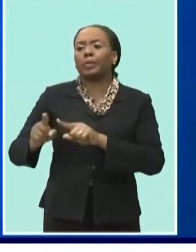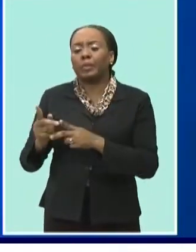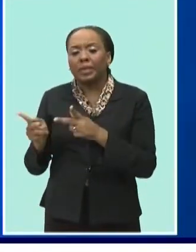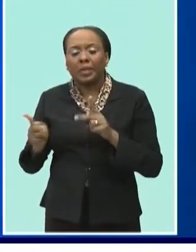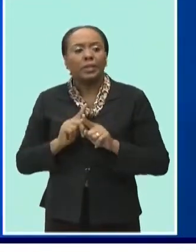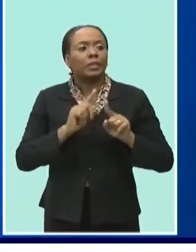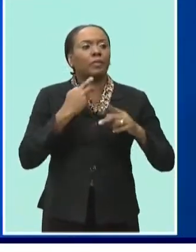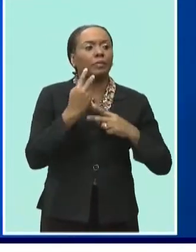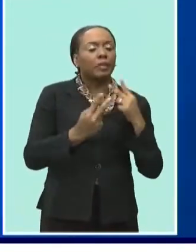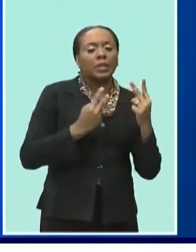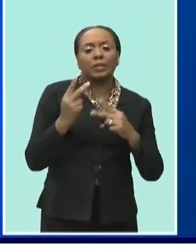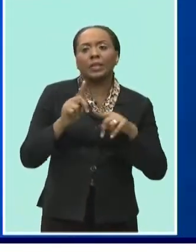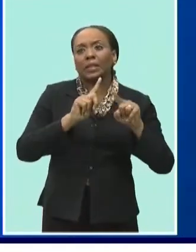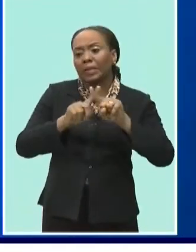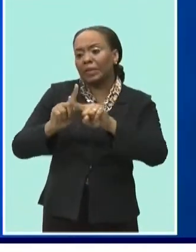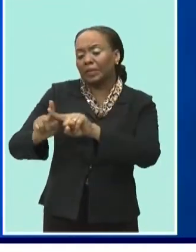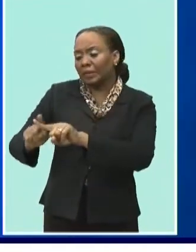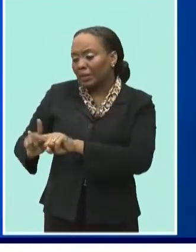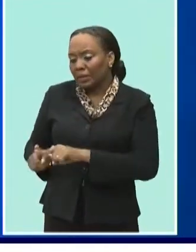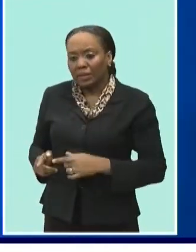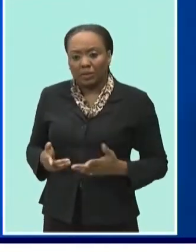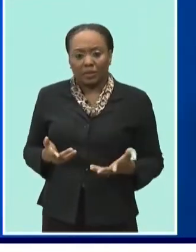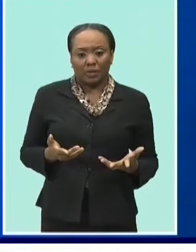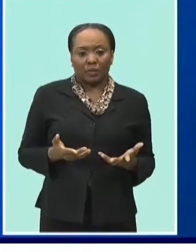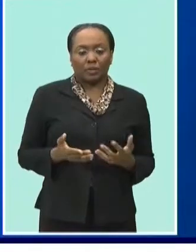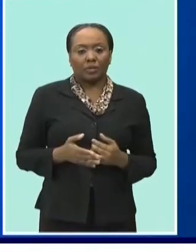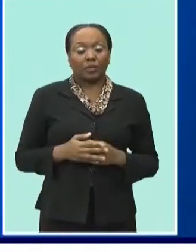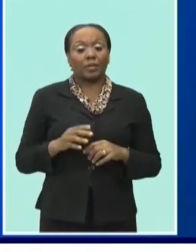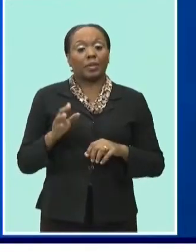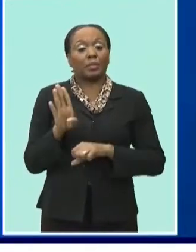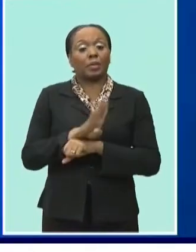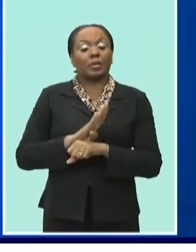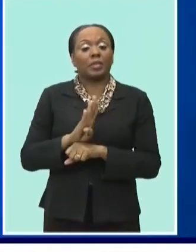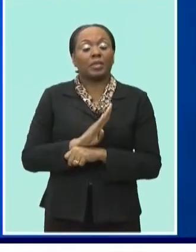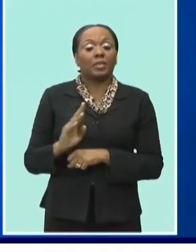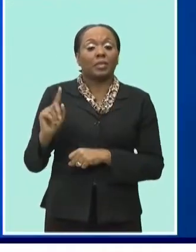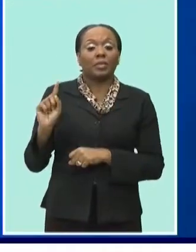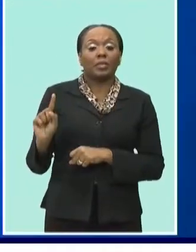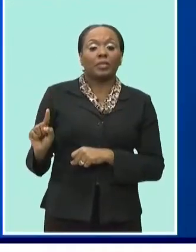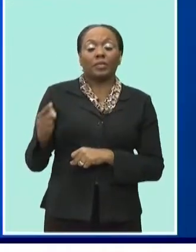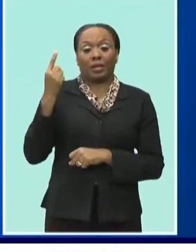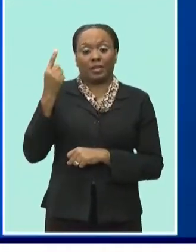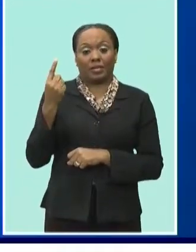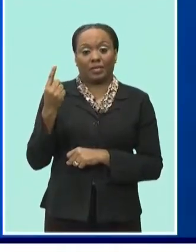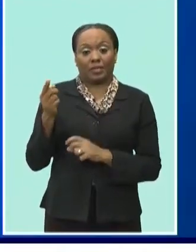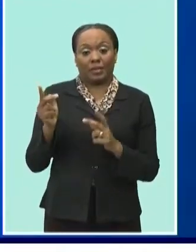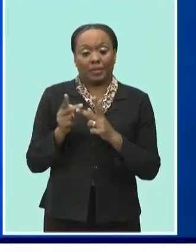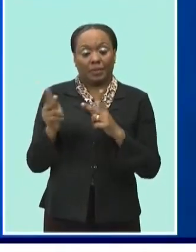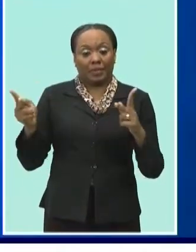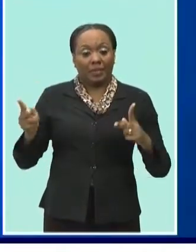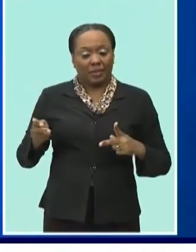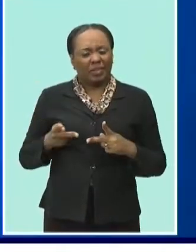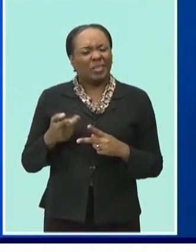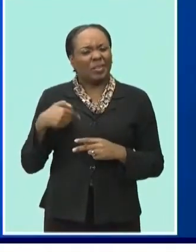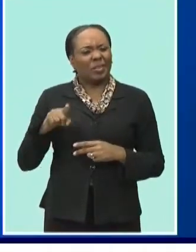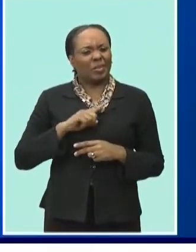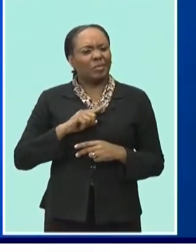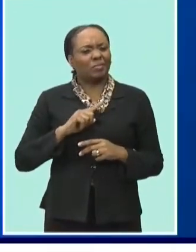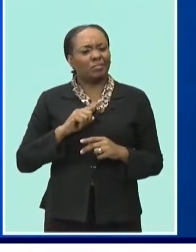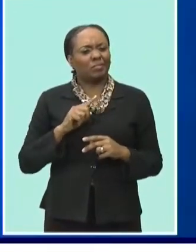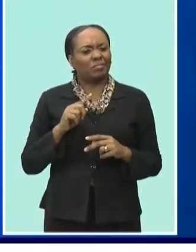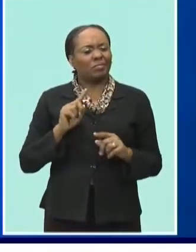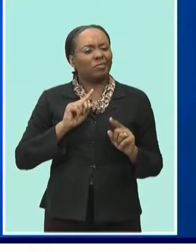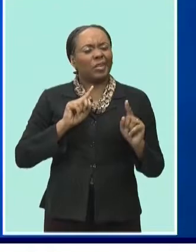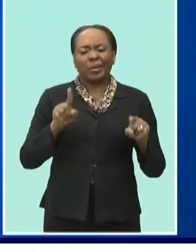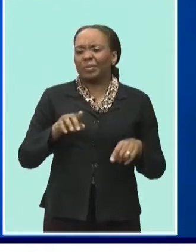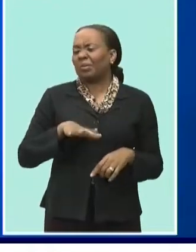different places. And I have to say that Barbados was the first one of all of the stops that we did. And we visited 5